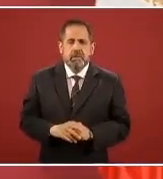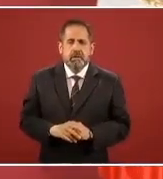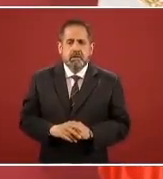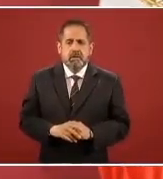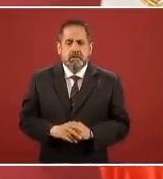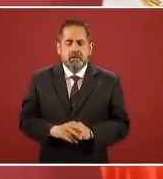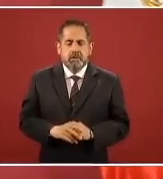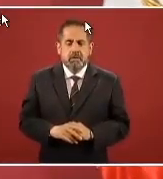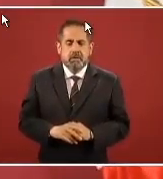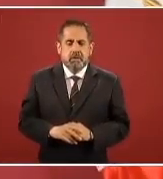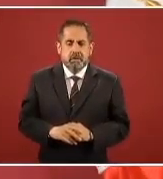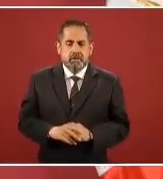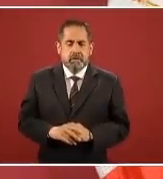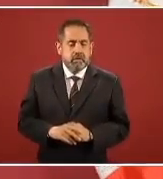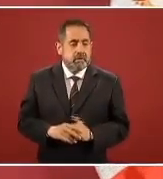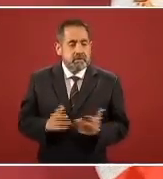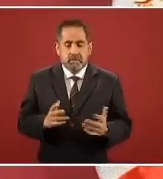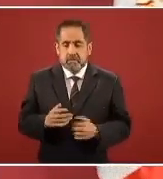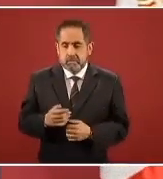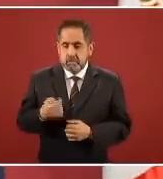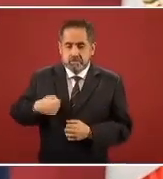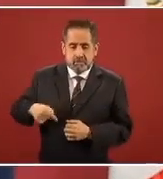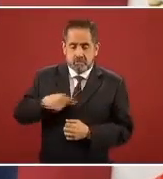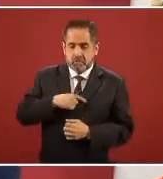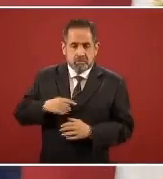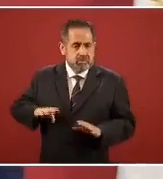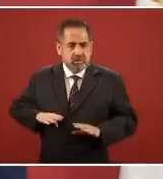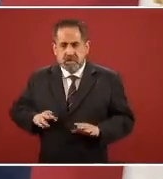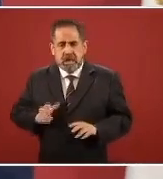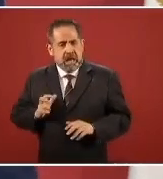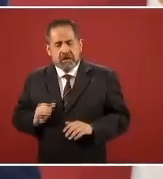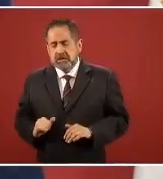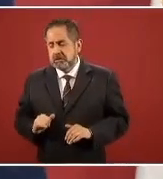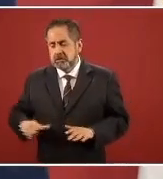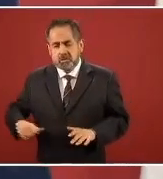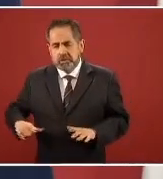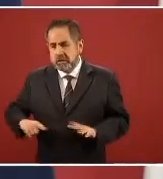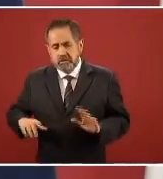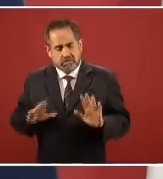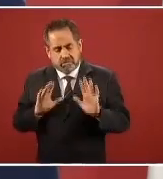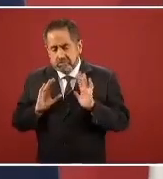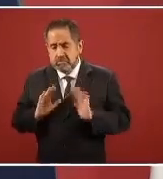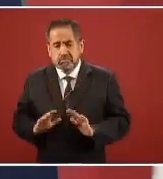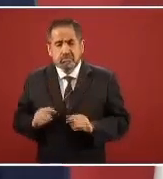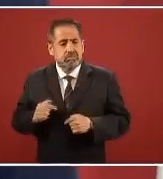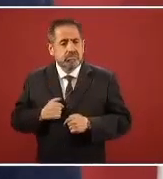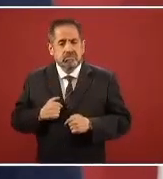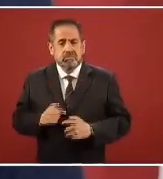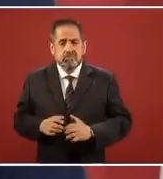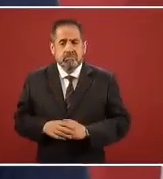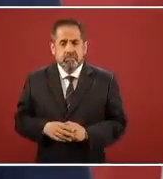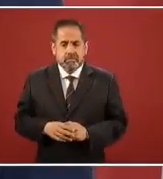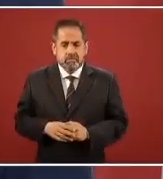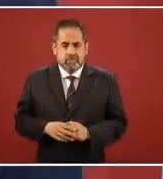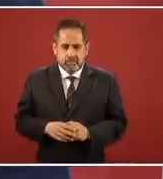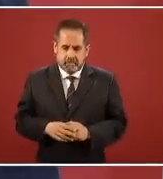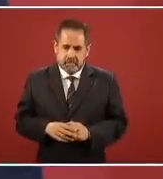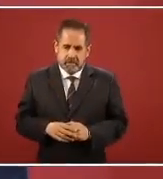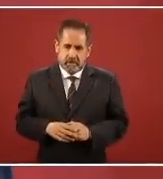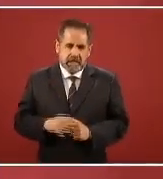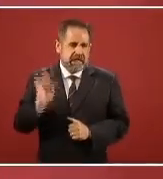nuestra actitud de gobierno. with our attitude of the government. Si